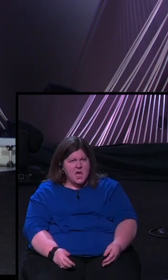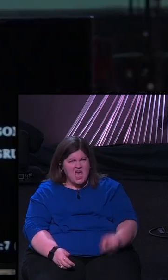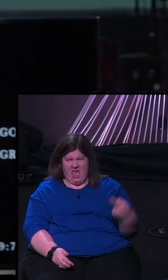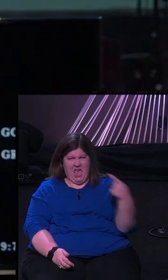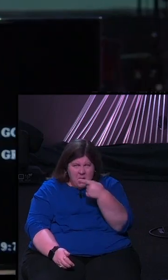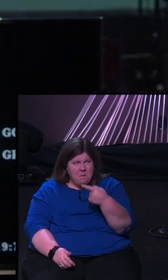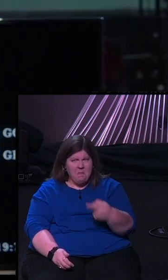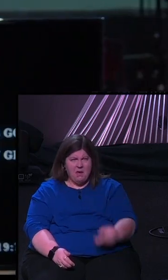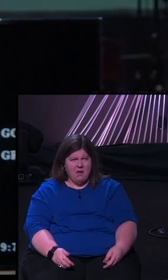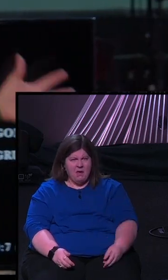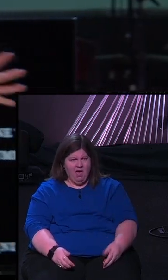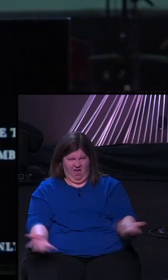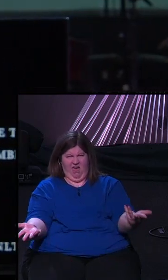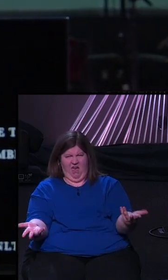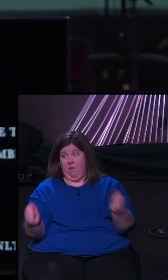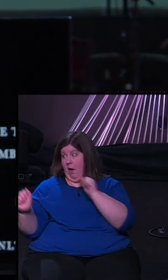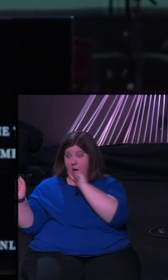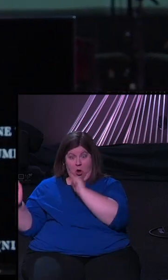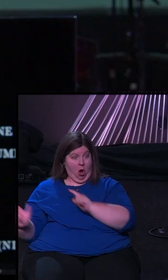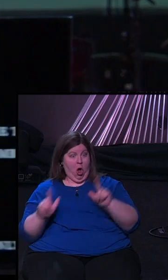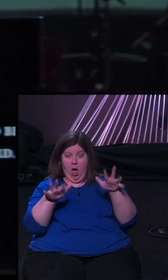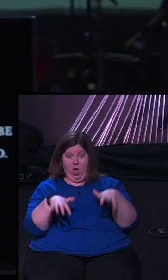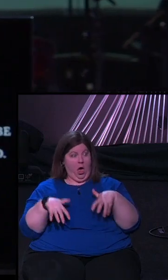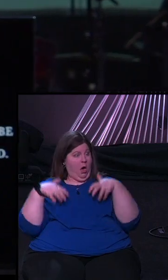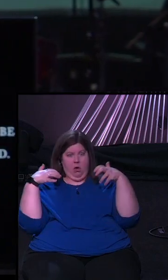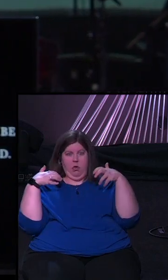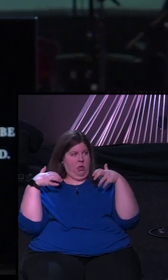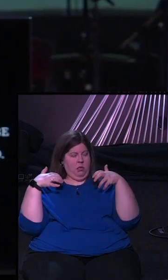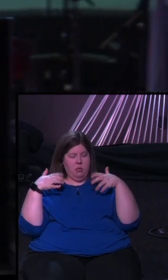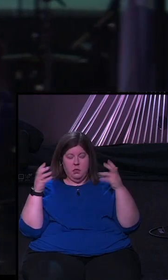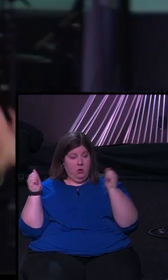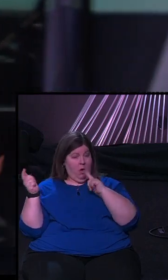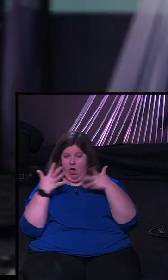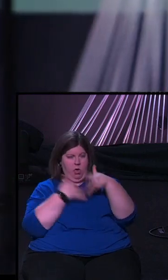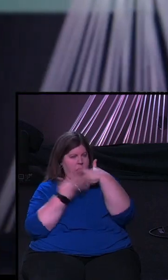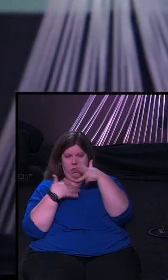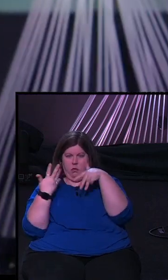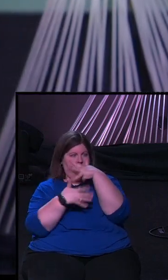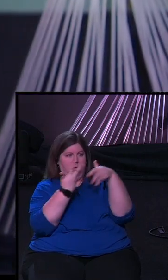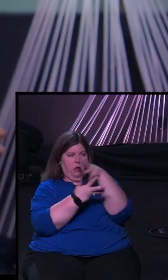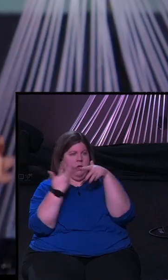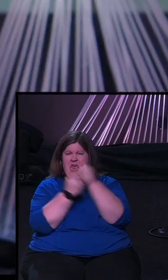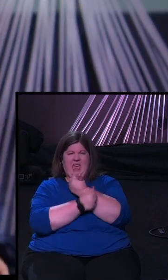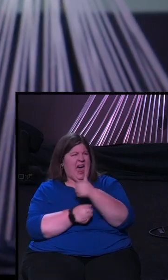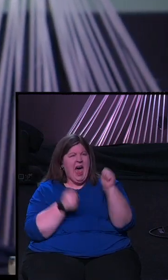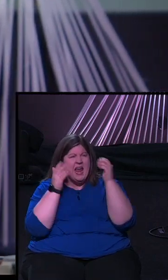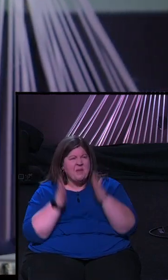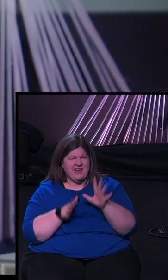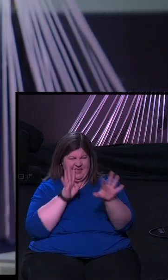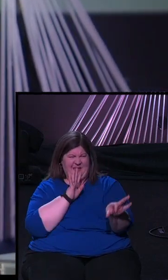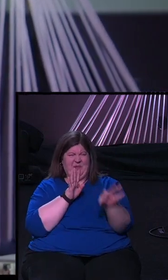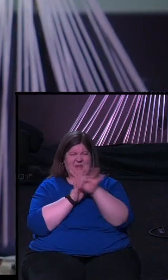Him? Of everybody you could do, everybody you could talk to, everybody you could initiate time with, of anybody you